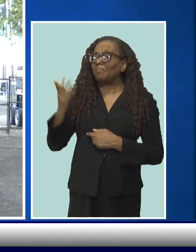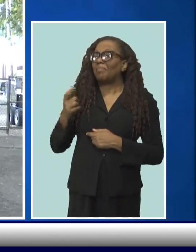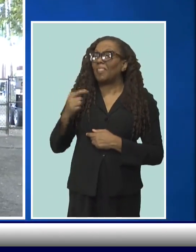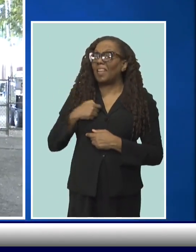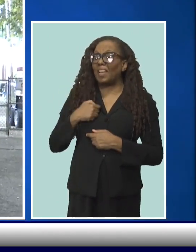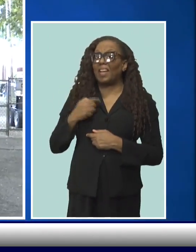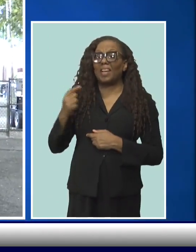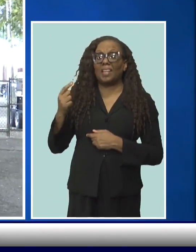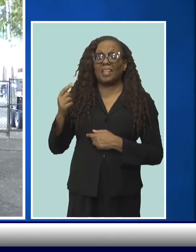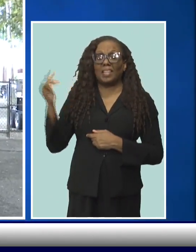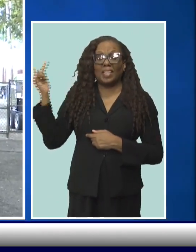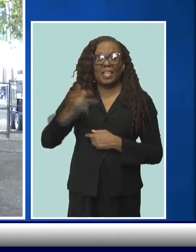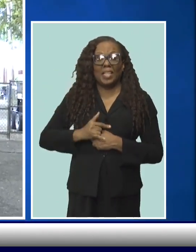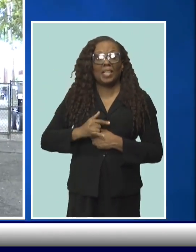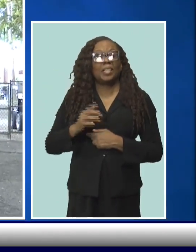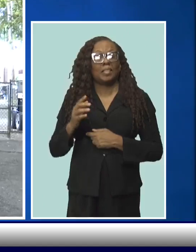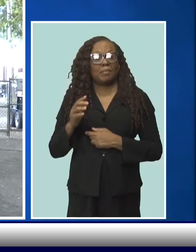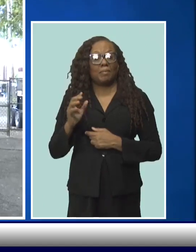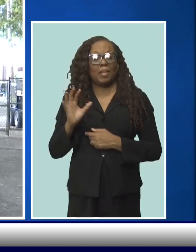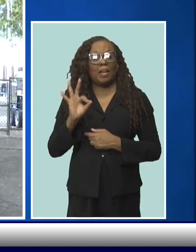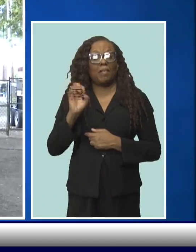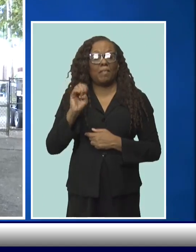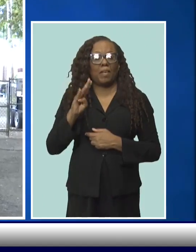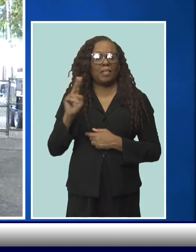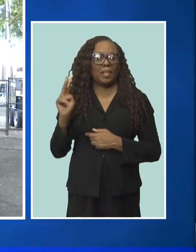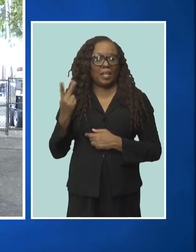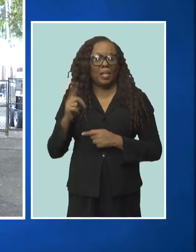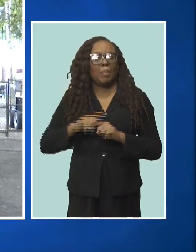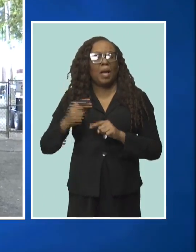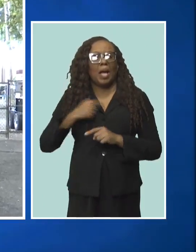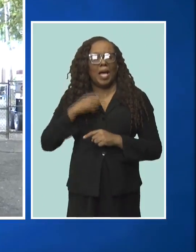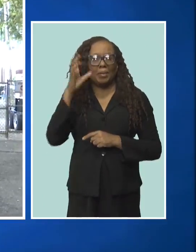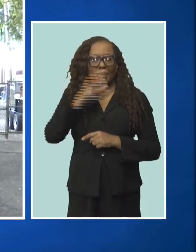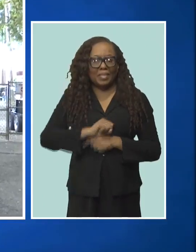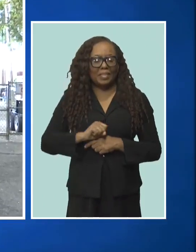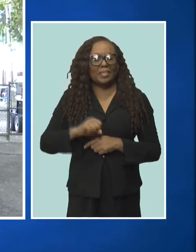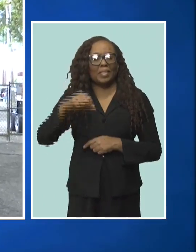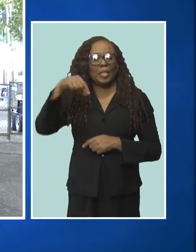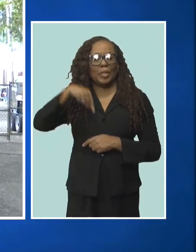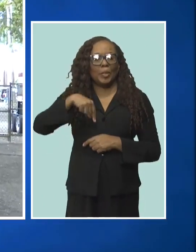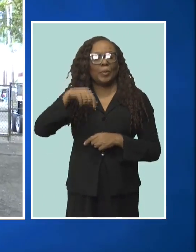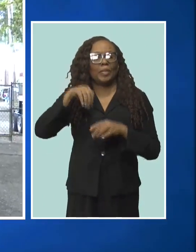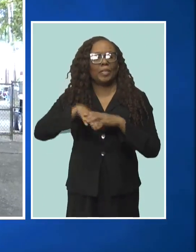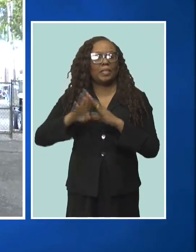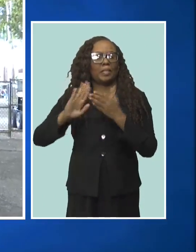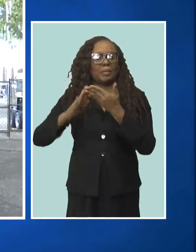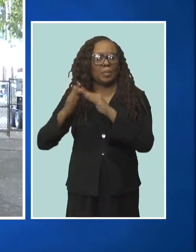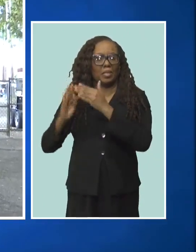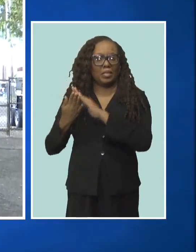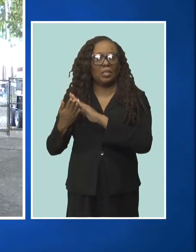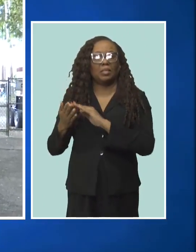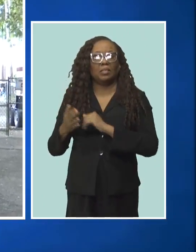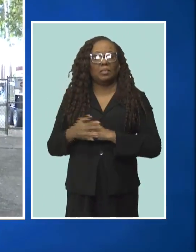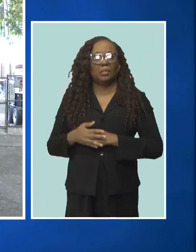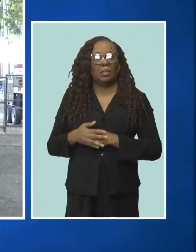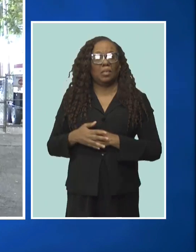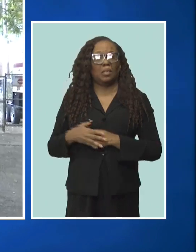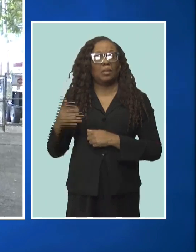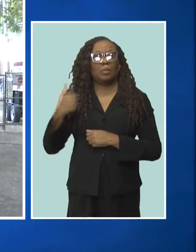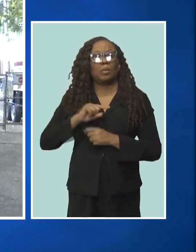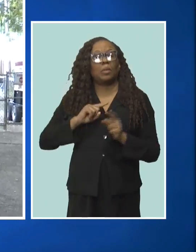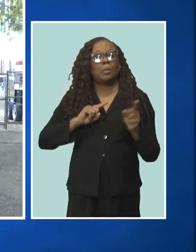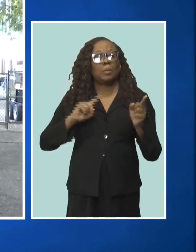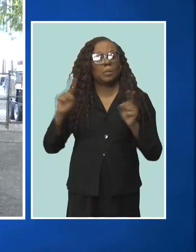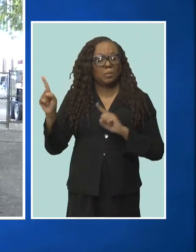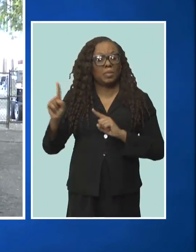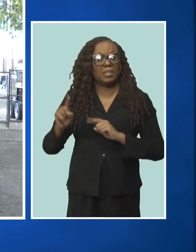the queues, and we wanted to go to a queue back, but we missed that. So we went to, I'm now here 6 months, and we went